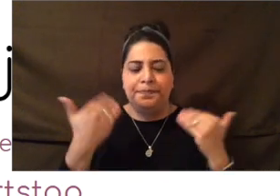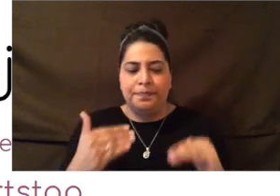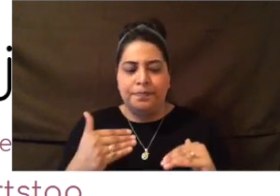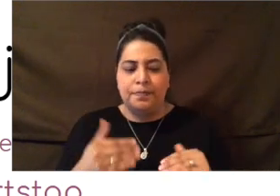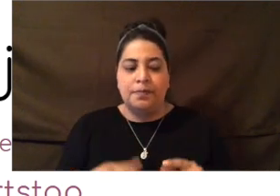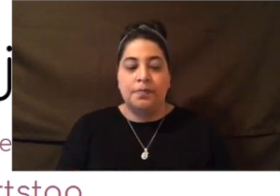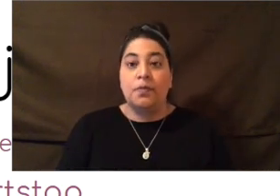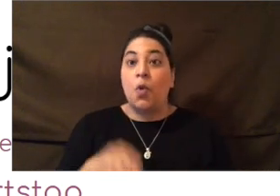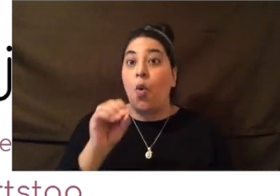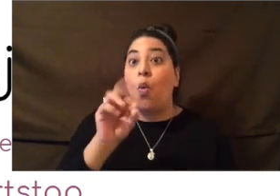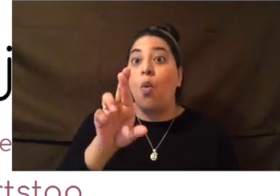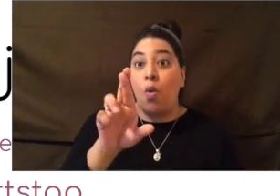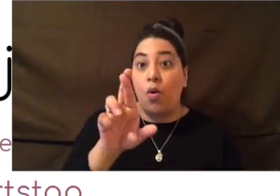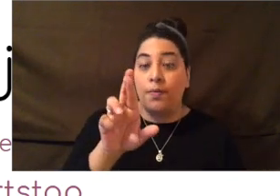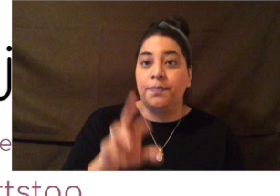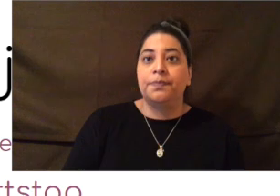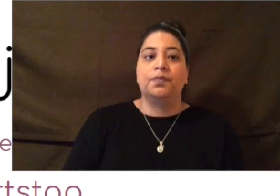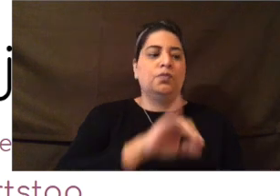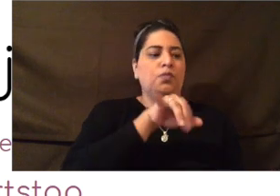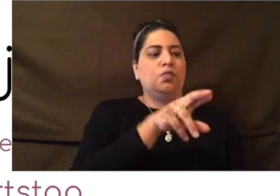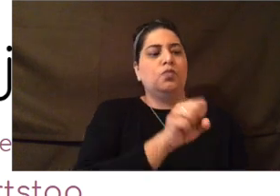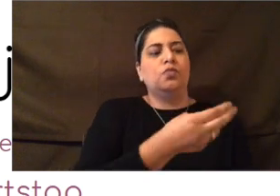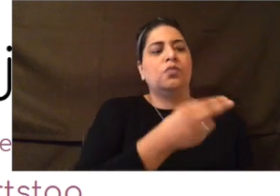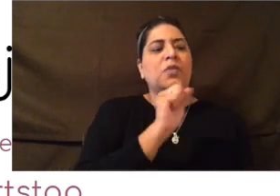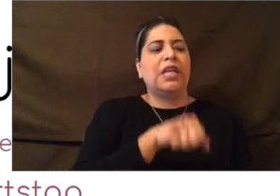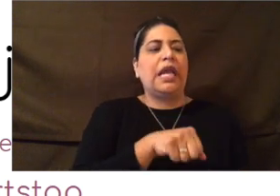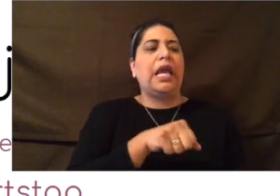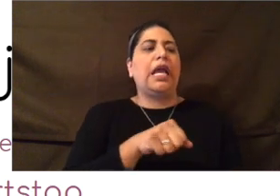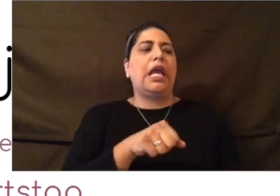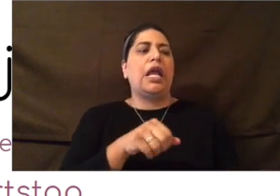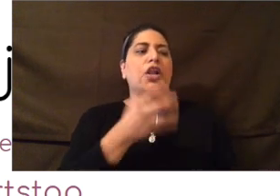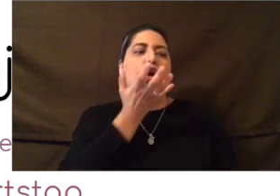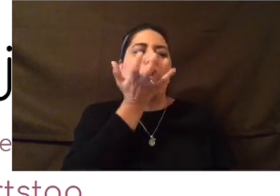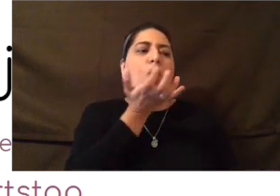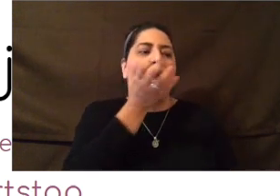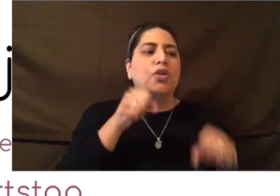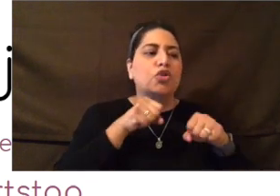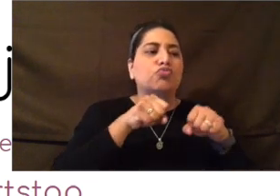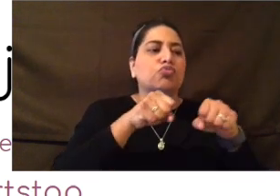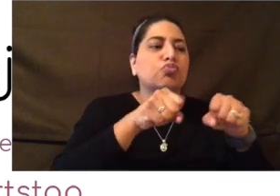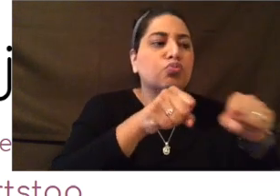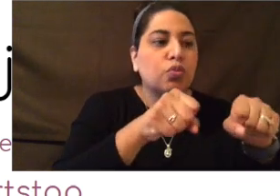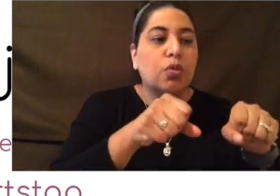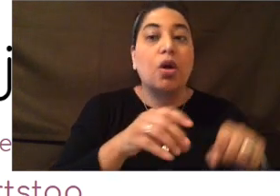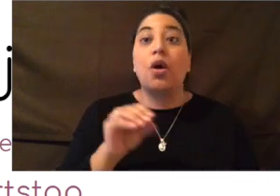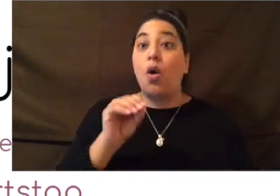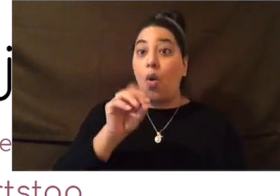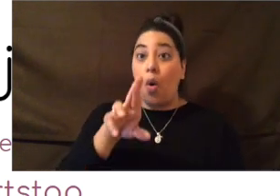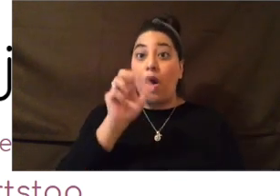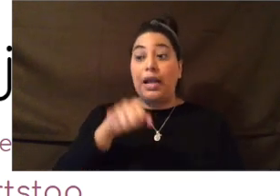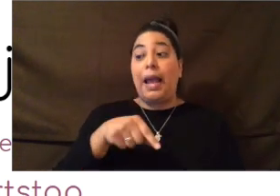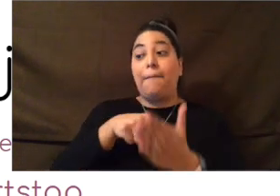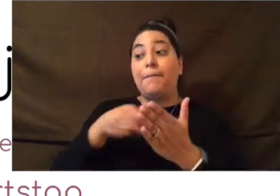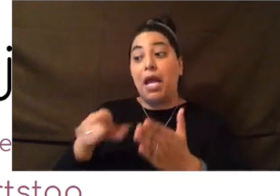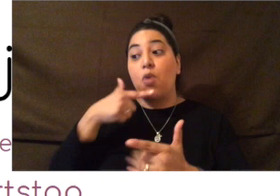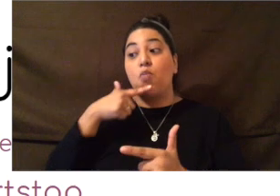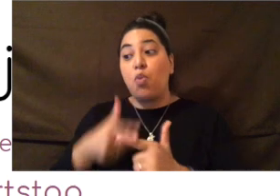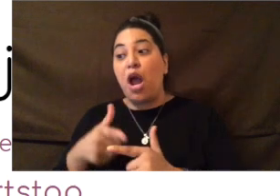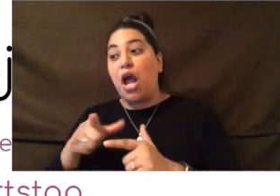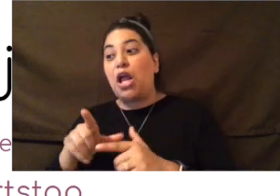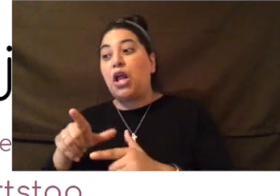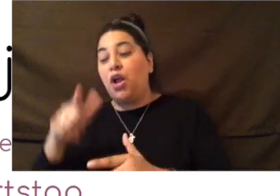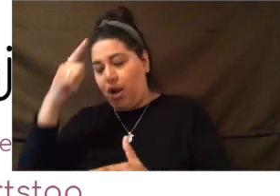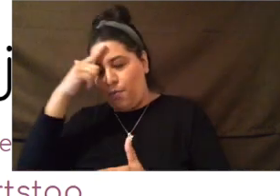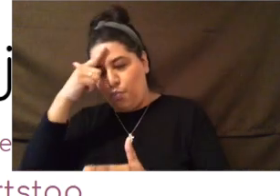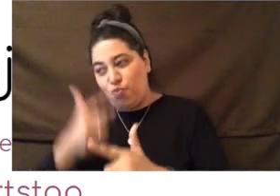that you're probably using in your writing. The word or. Josh could mow the yard, or he could pay his brother